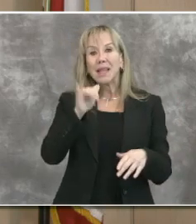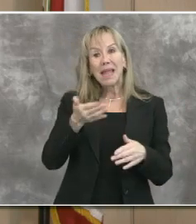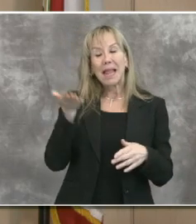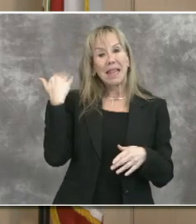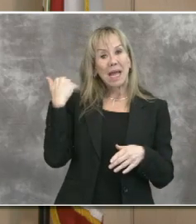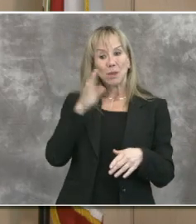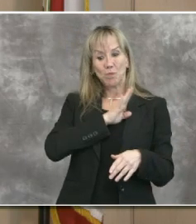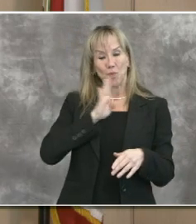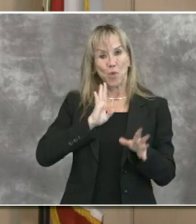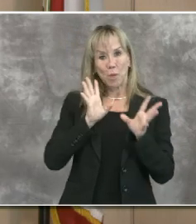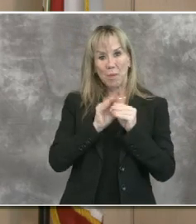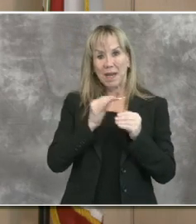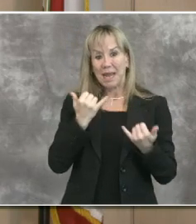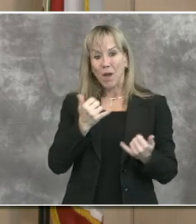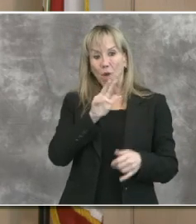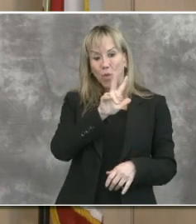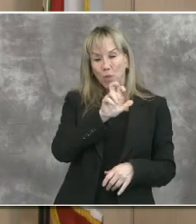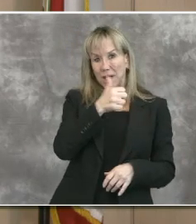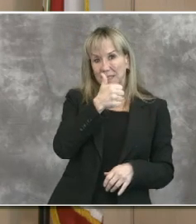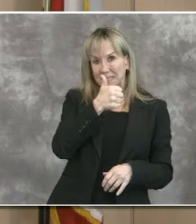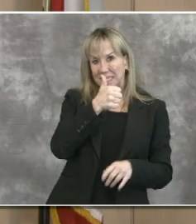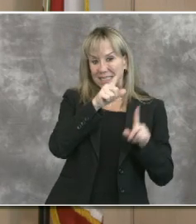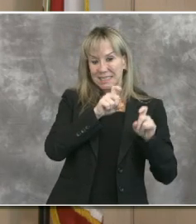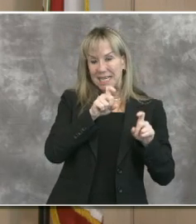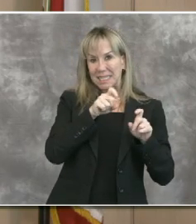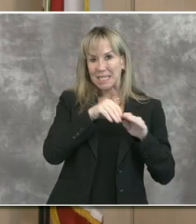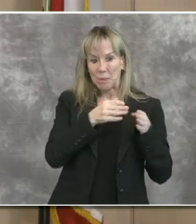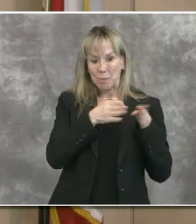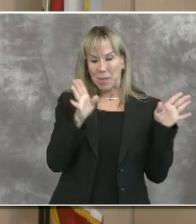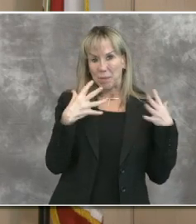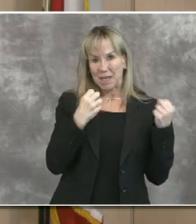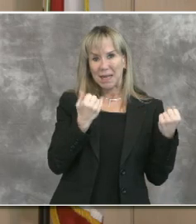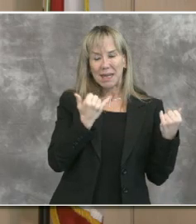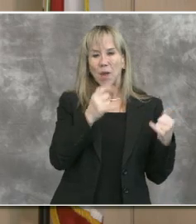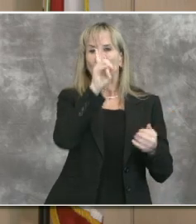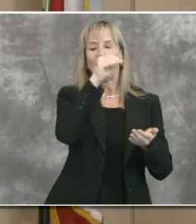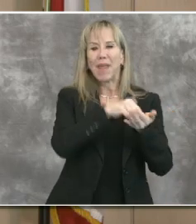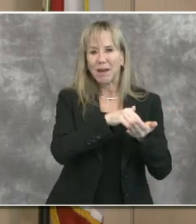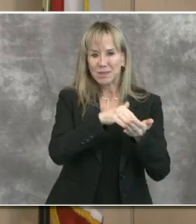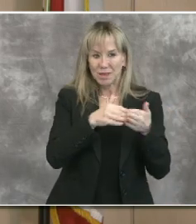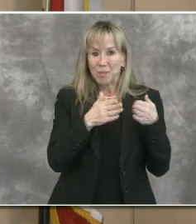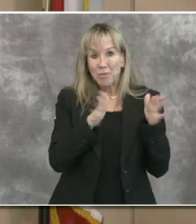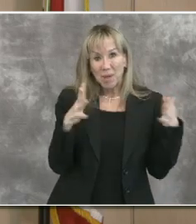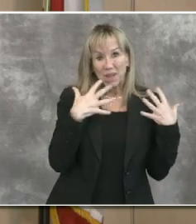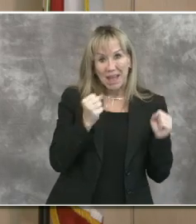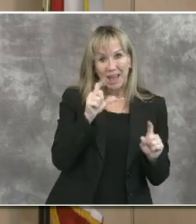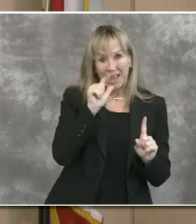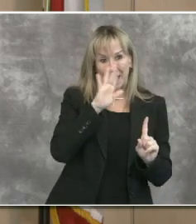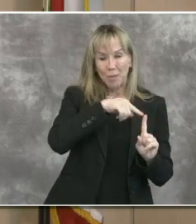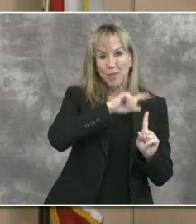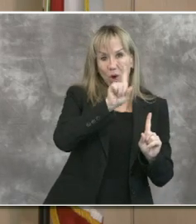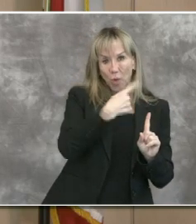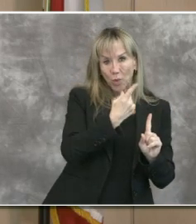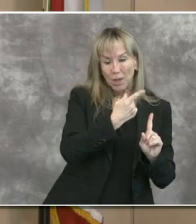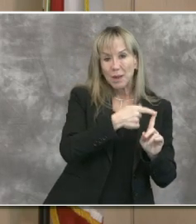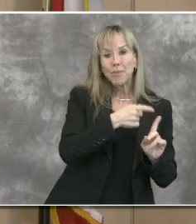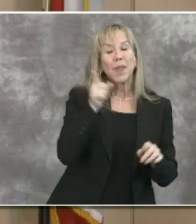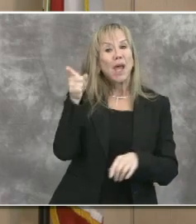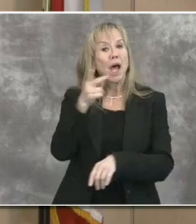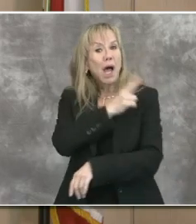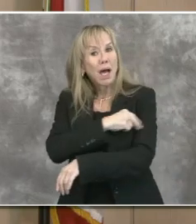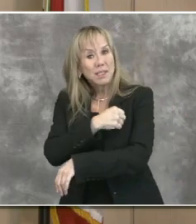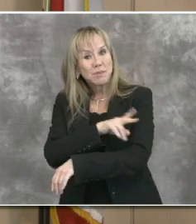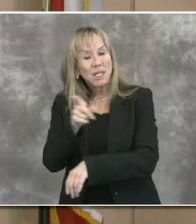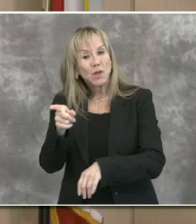from 310 tests in our public health laboratory to now 1,000 plus. In the hospitals, they've gone